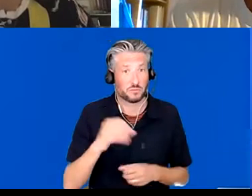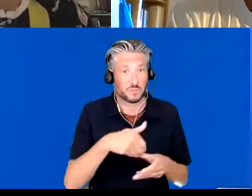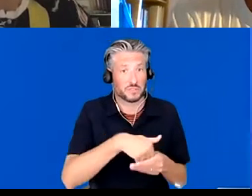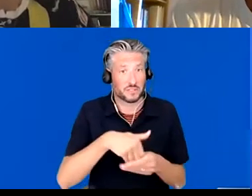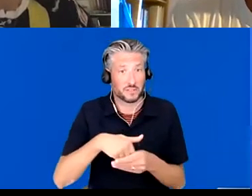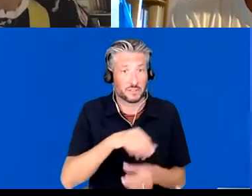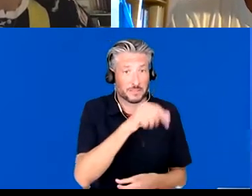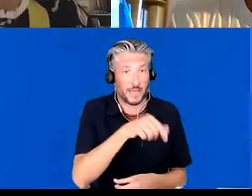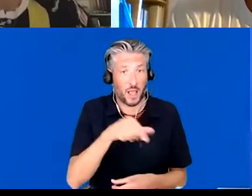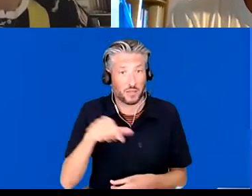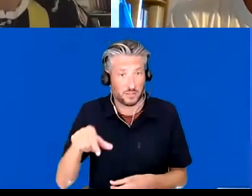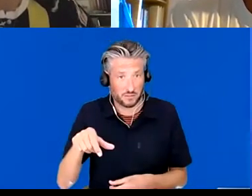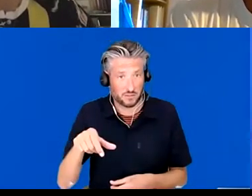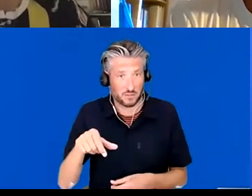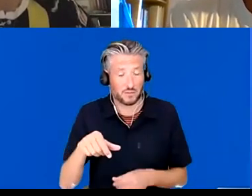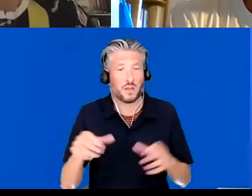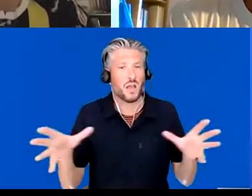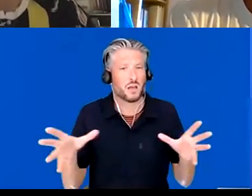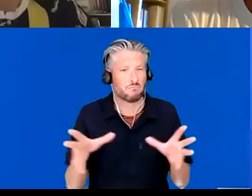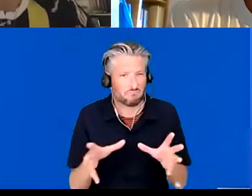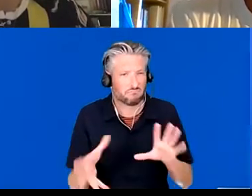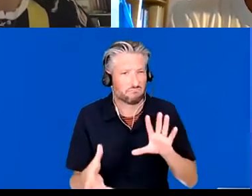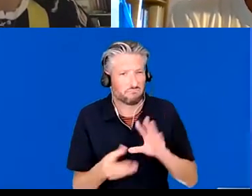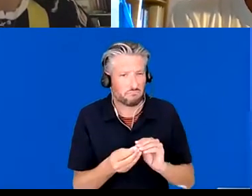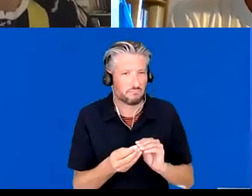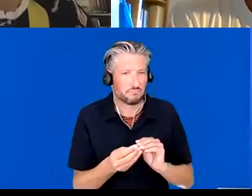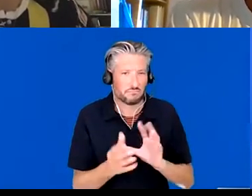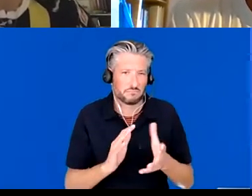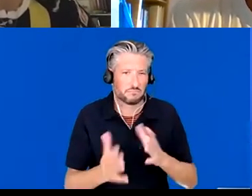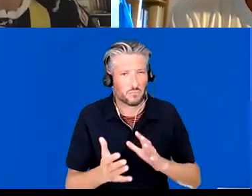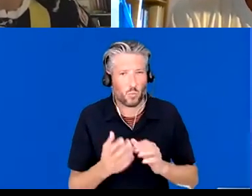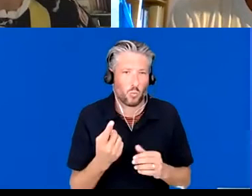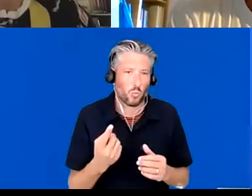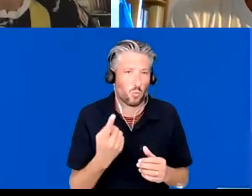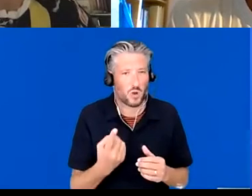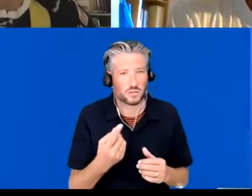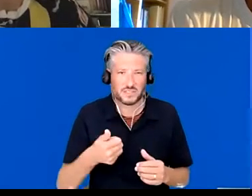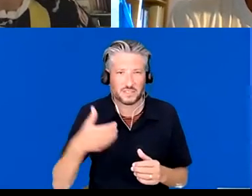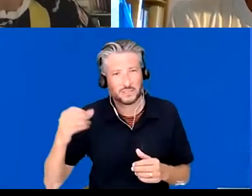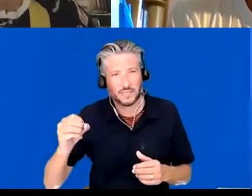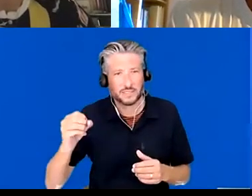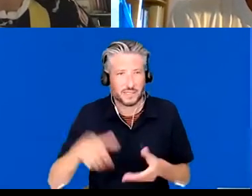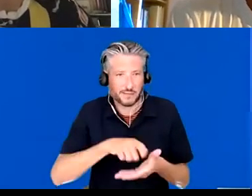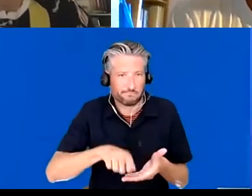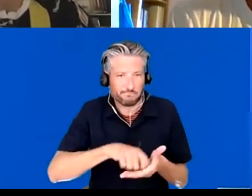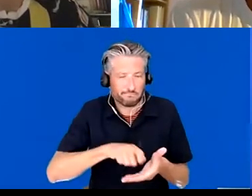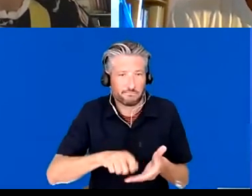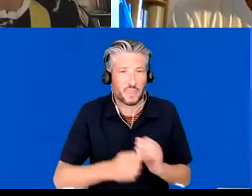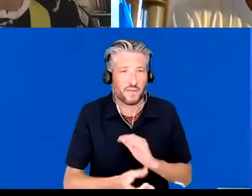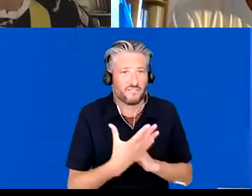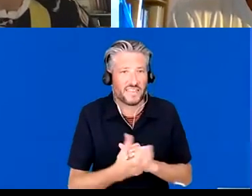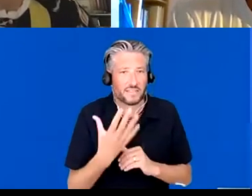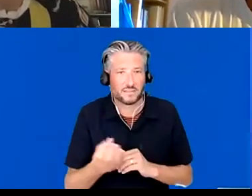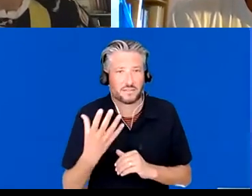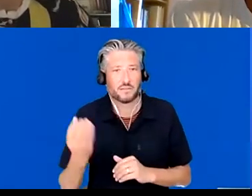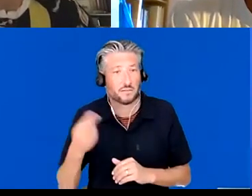got all sorts of interesting information. Some of it is summarized on a blog online, so check out our resource section. So